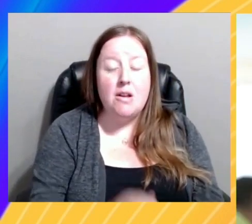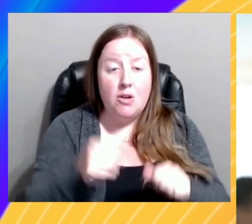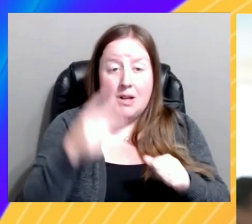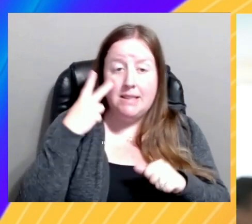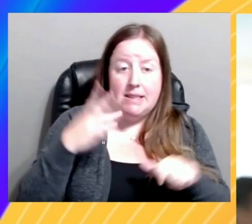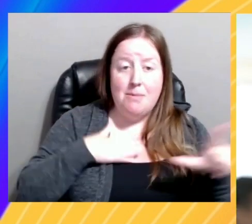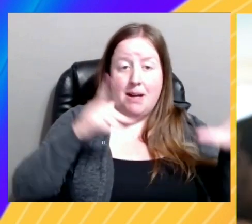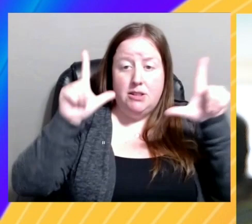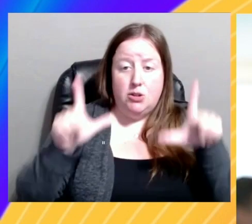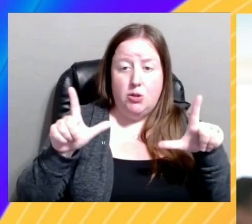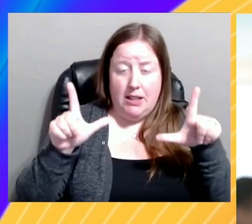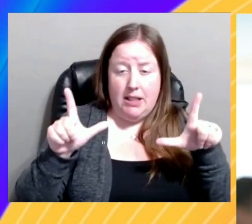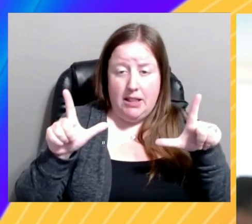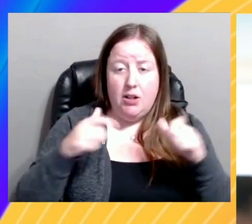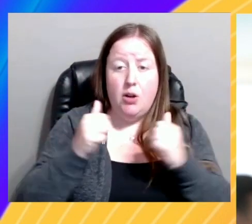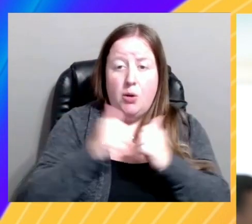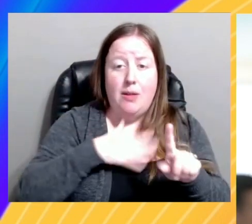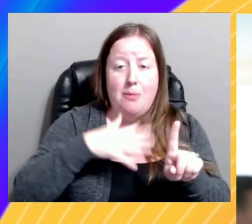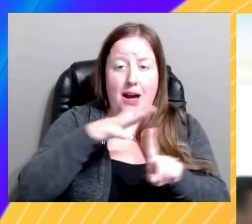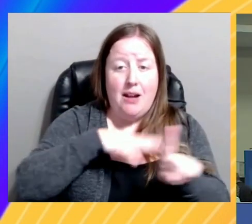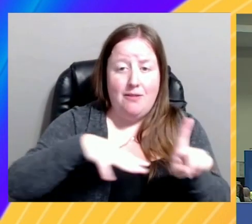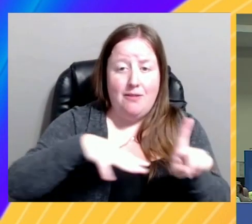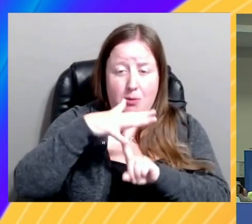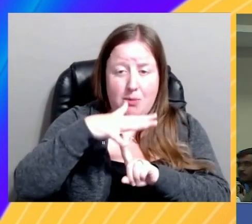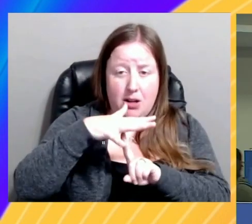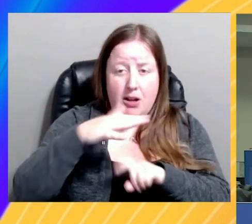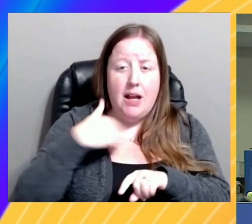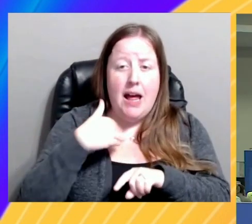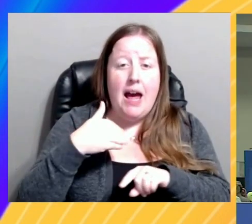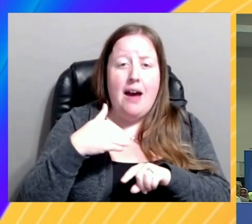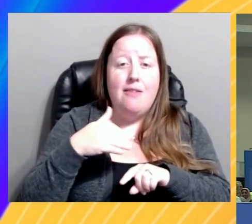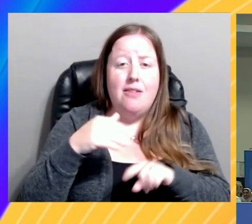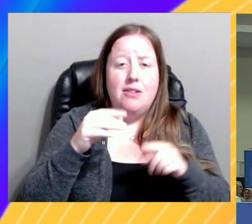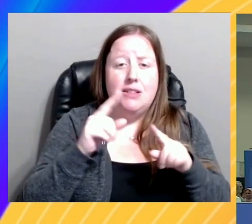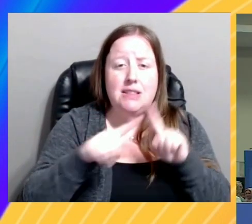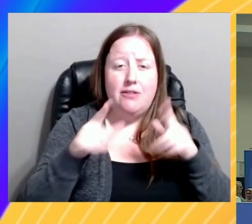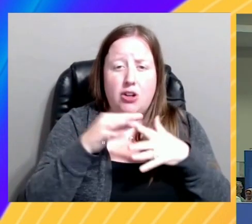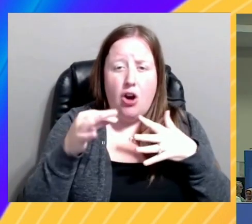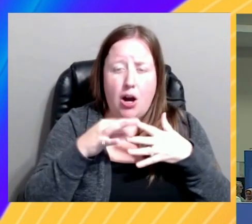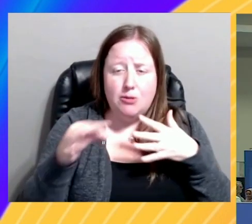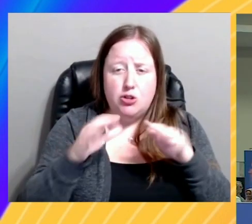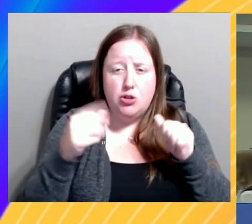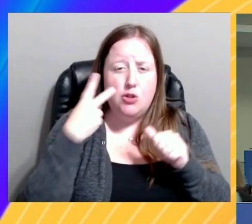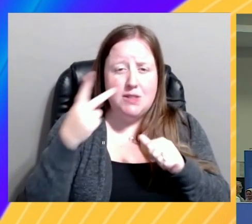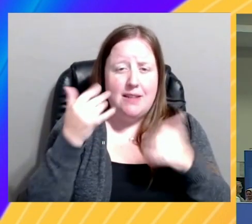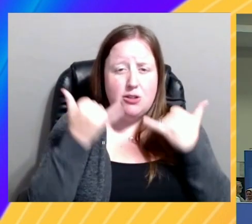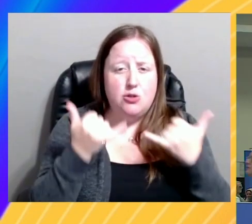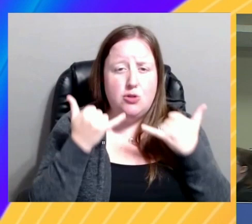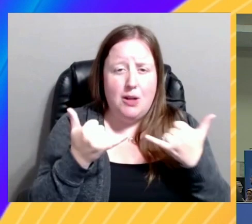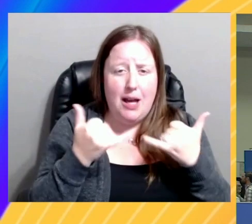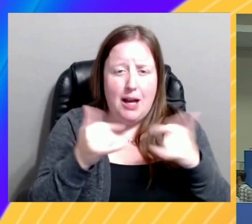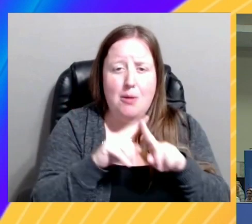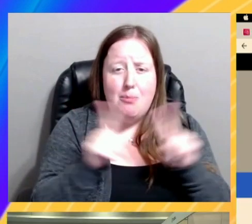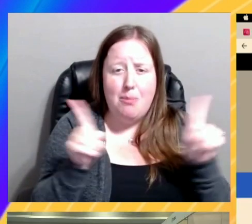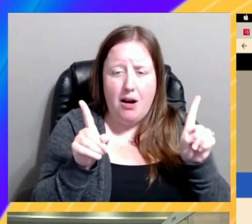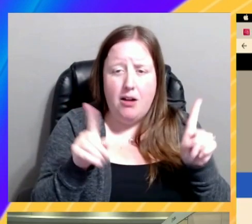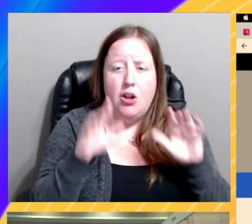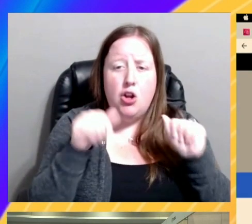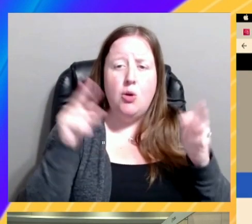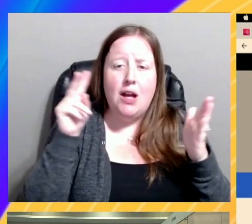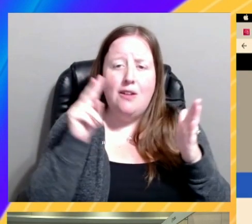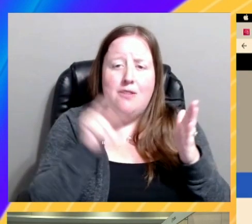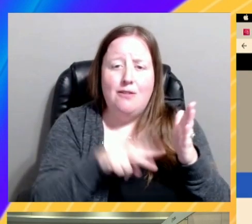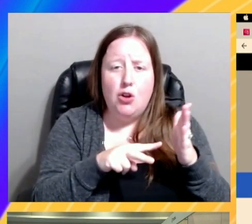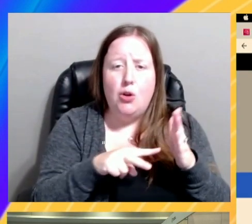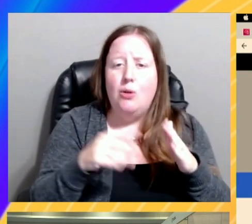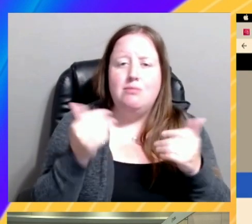my environment is just a pet adoptions website. So I guess you've already seen this today, but it just lets you view all the pets that are available. You